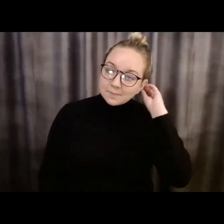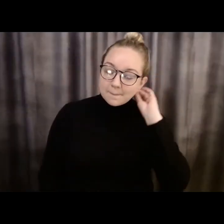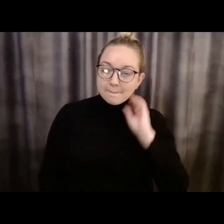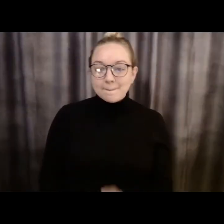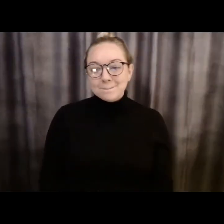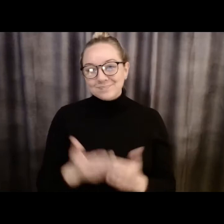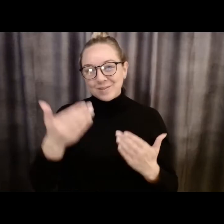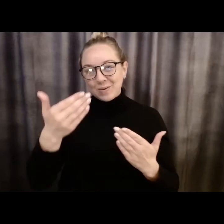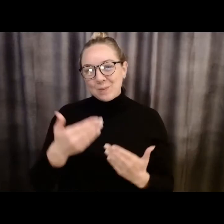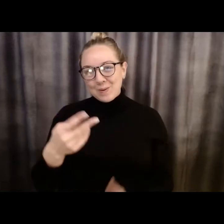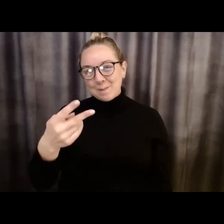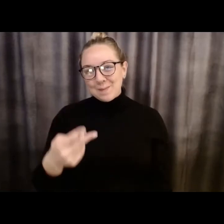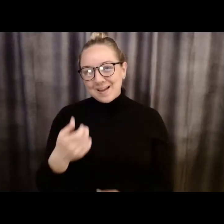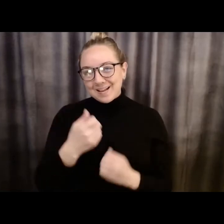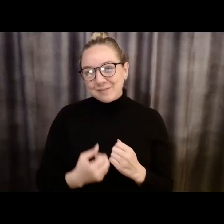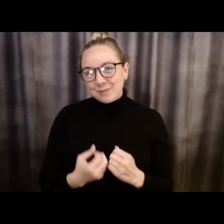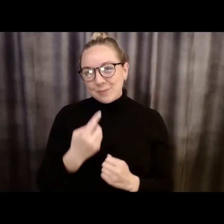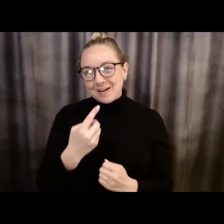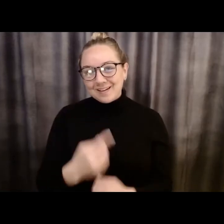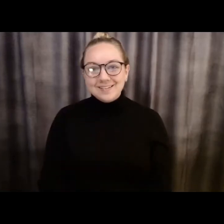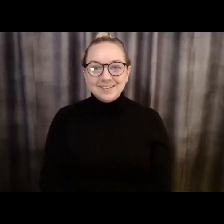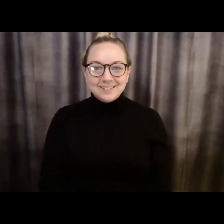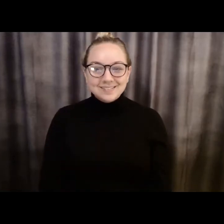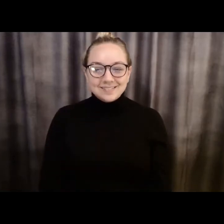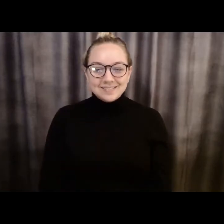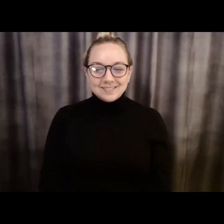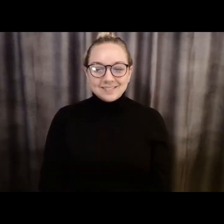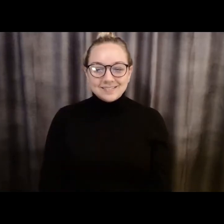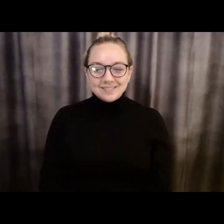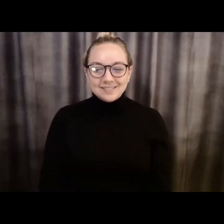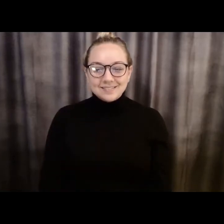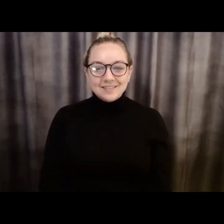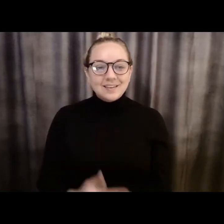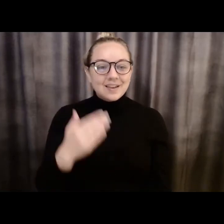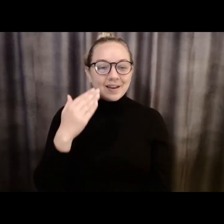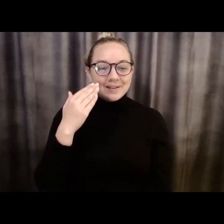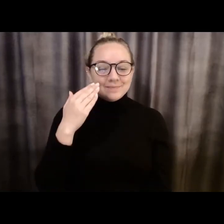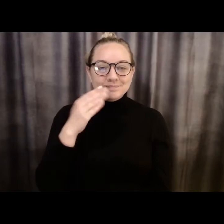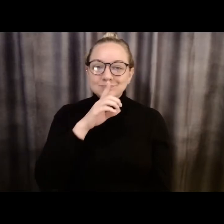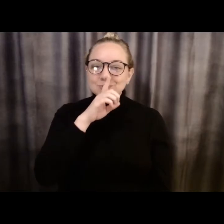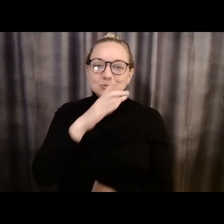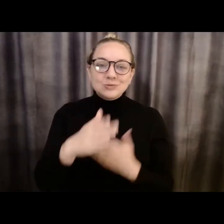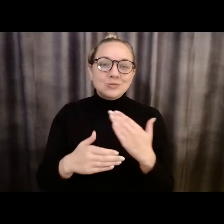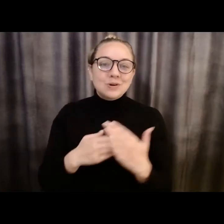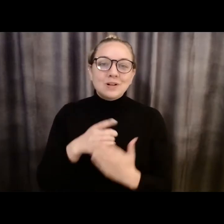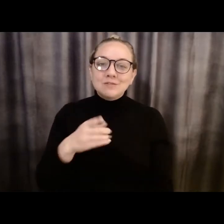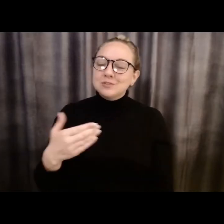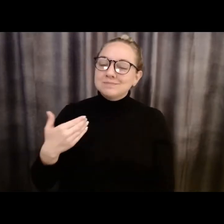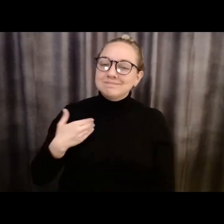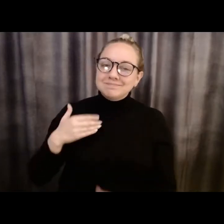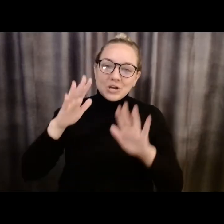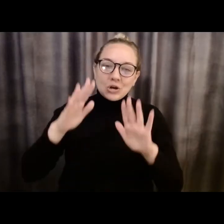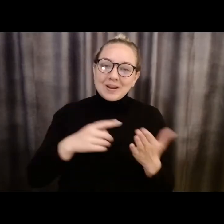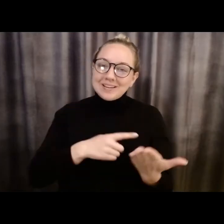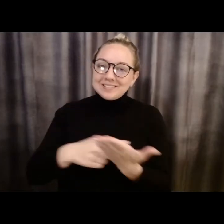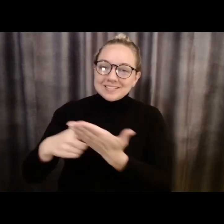Welcome back, everyone. I know that you had a ritual discussion regarding